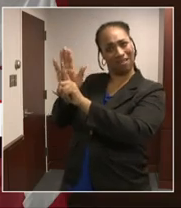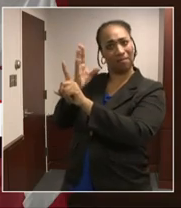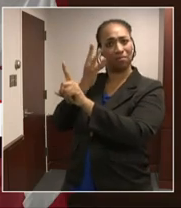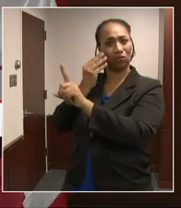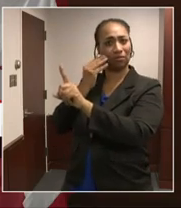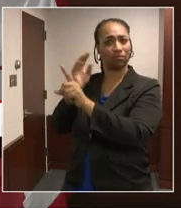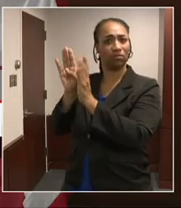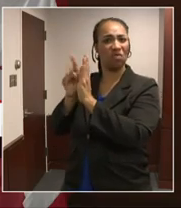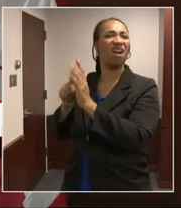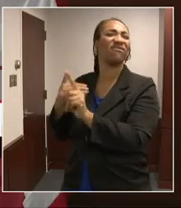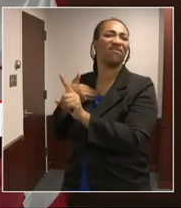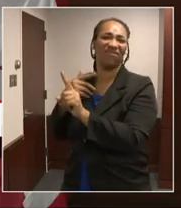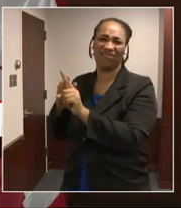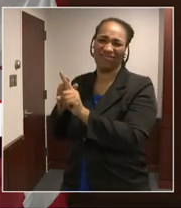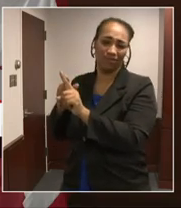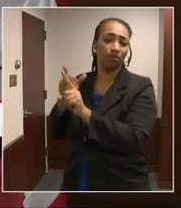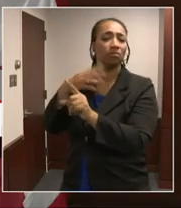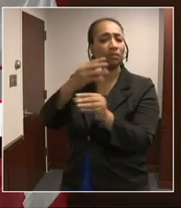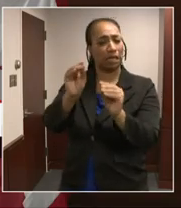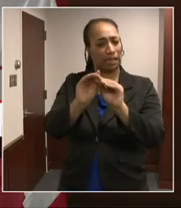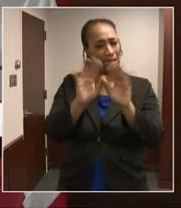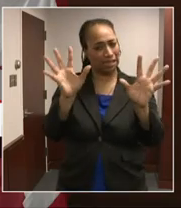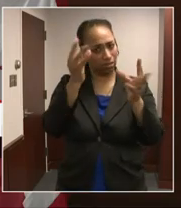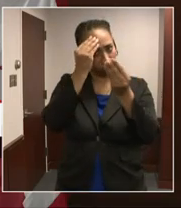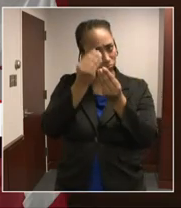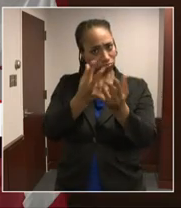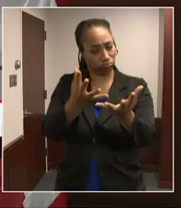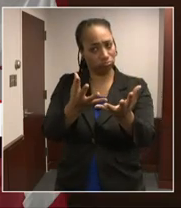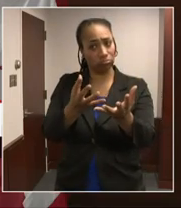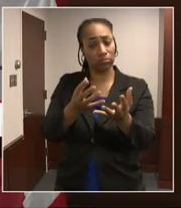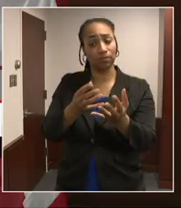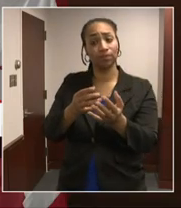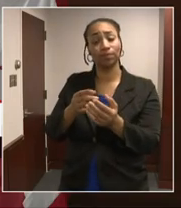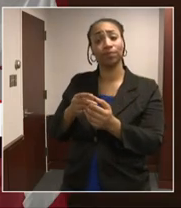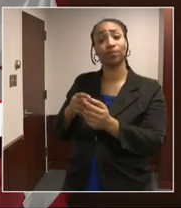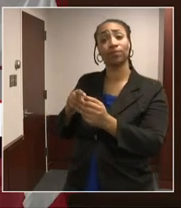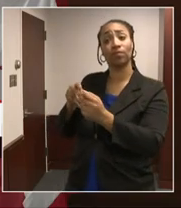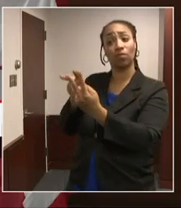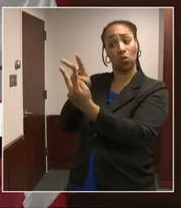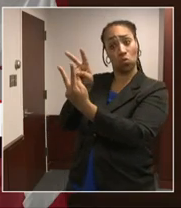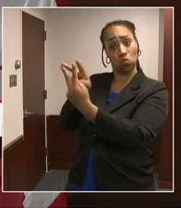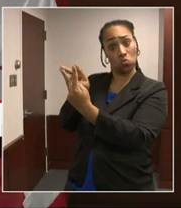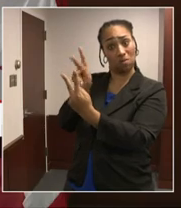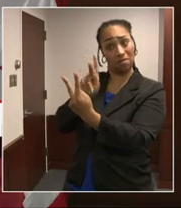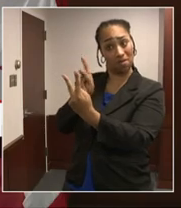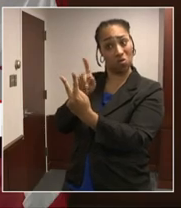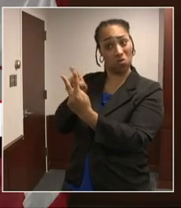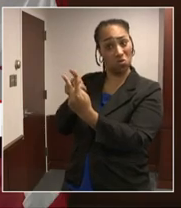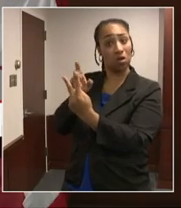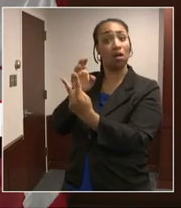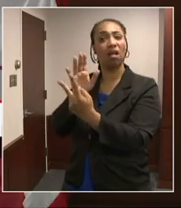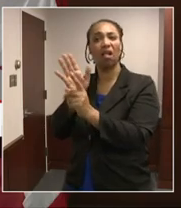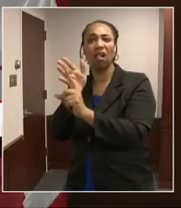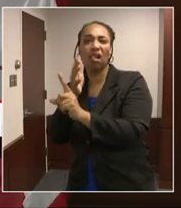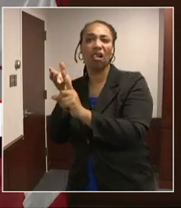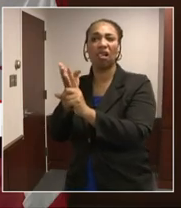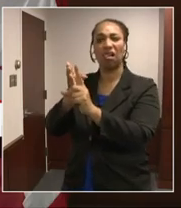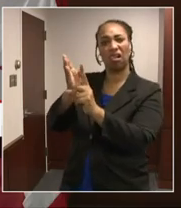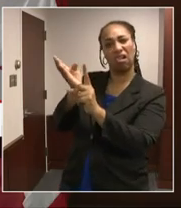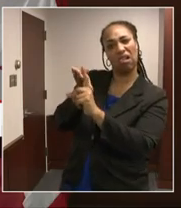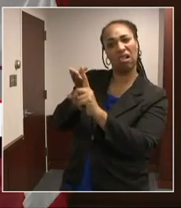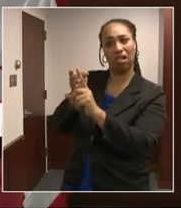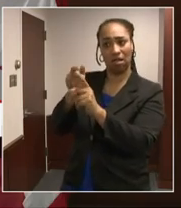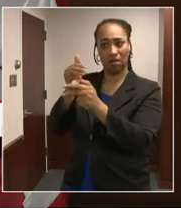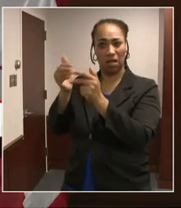be clear: the individuals that were found to be trying to influence the process or influencing